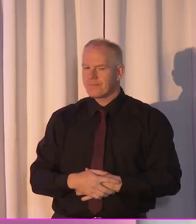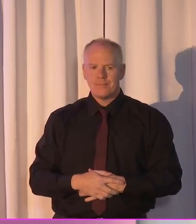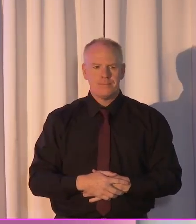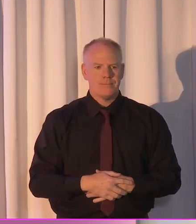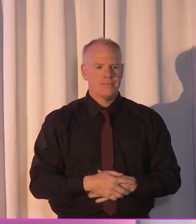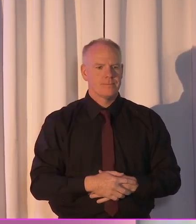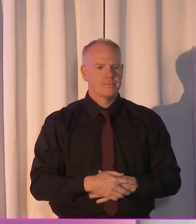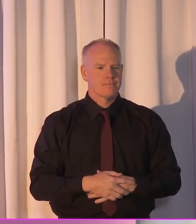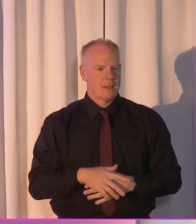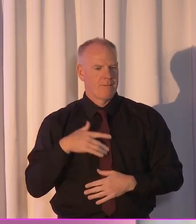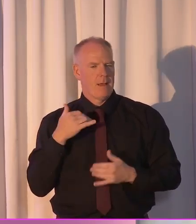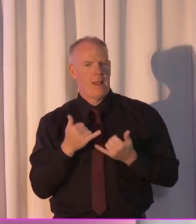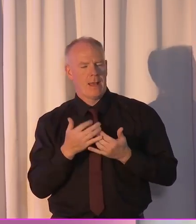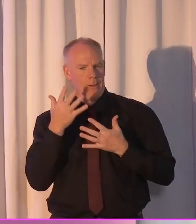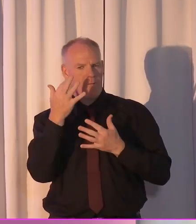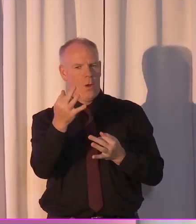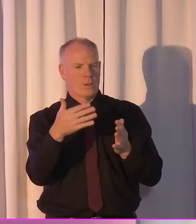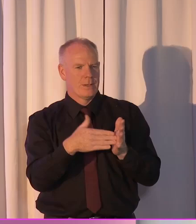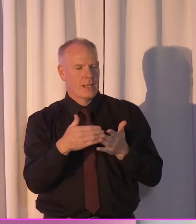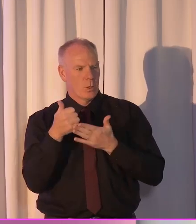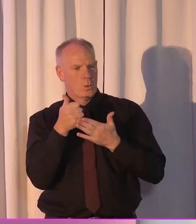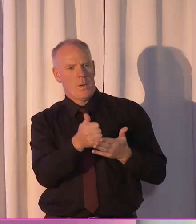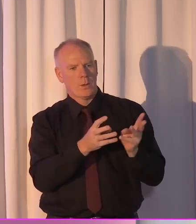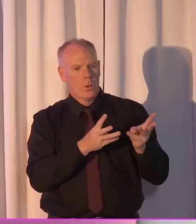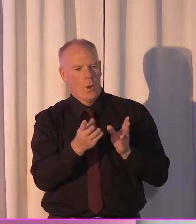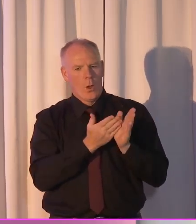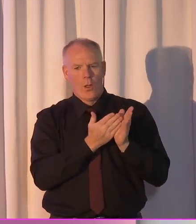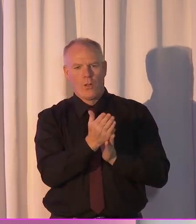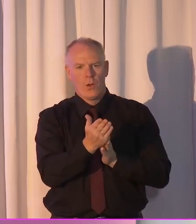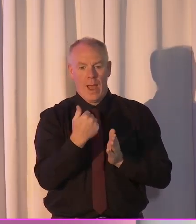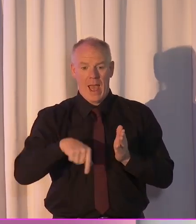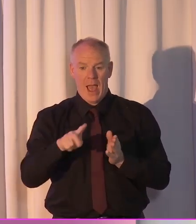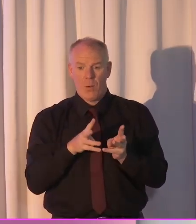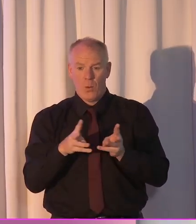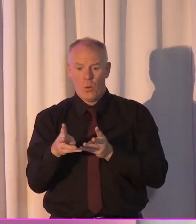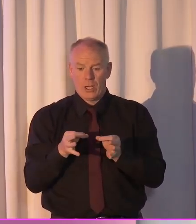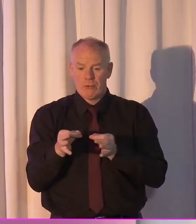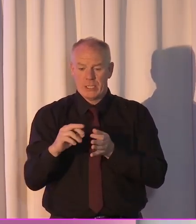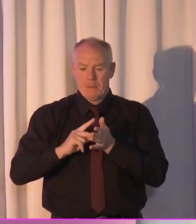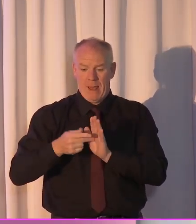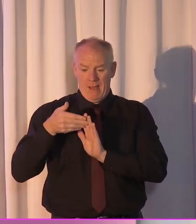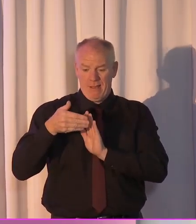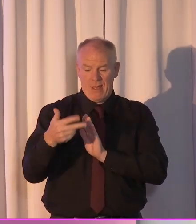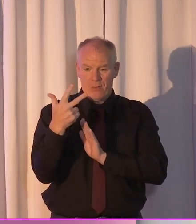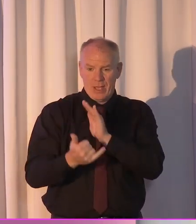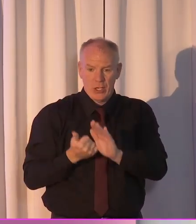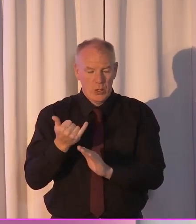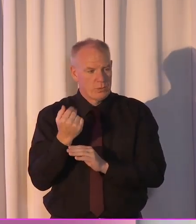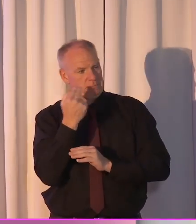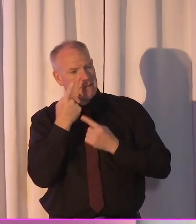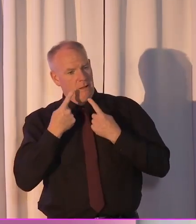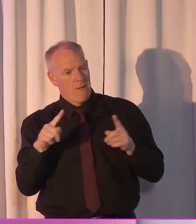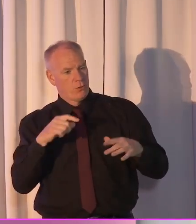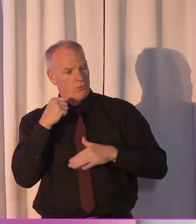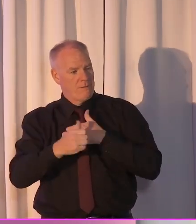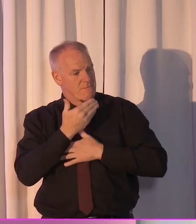I think we look forward to supporting this work during the lifetime of our own strategic plan that you've very kindly launched